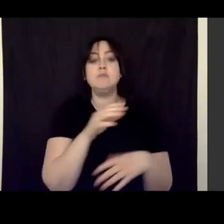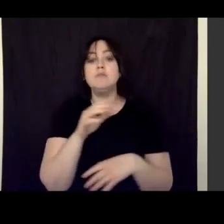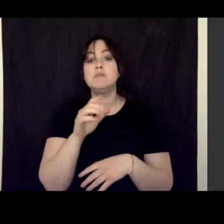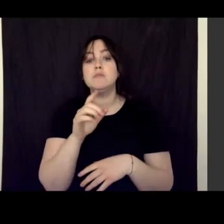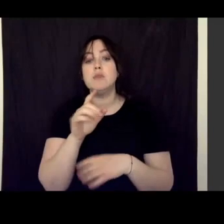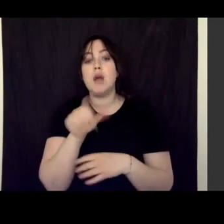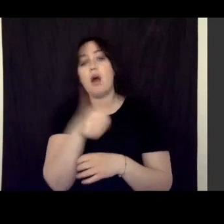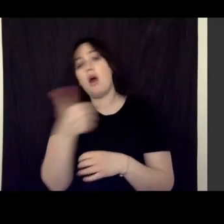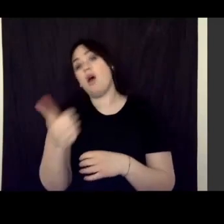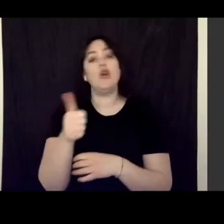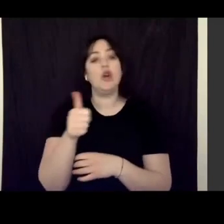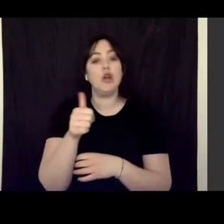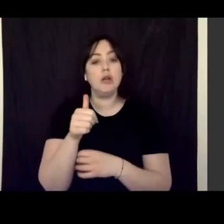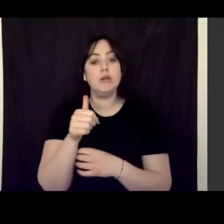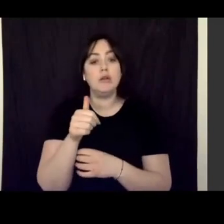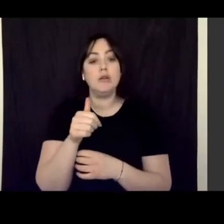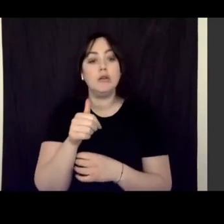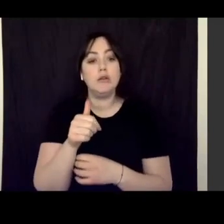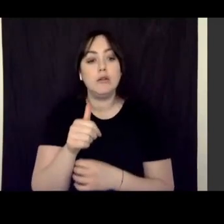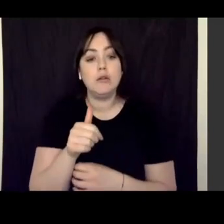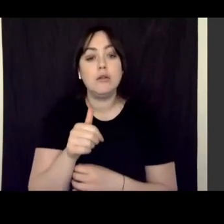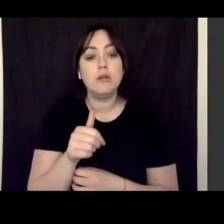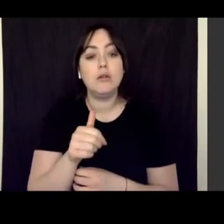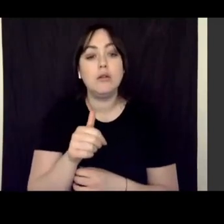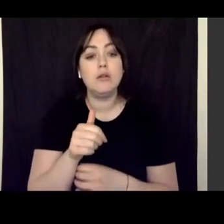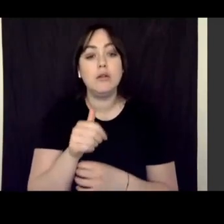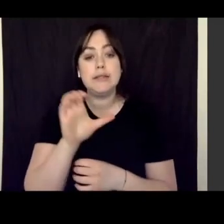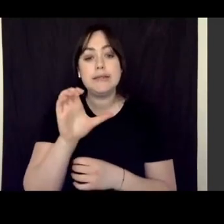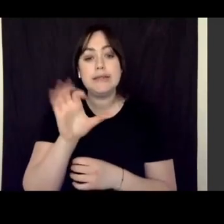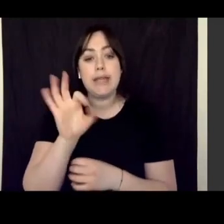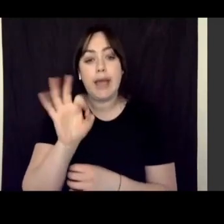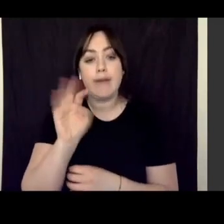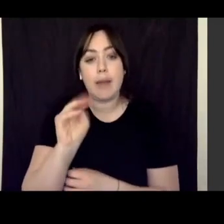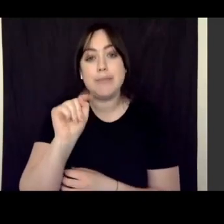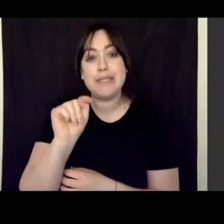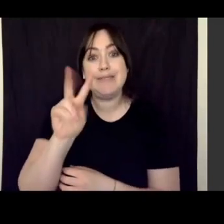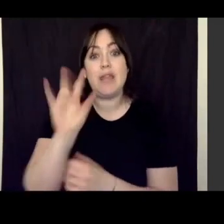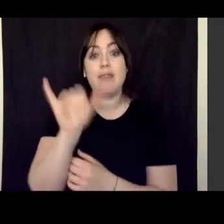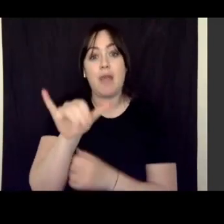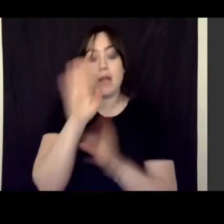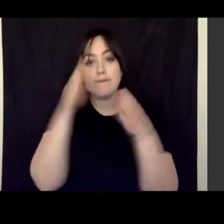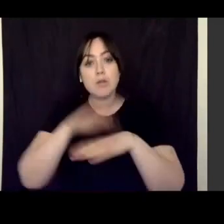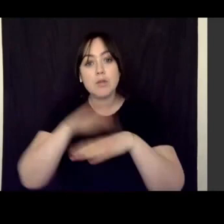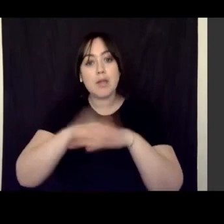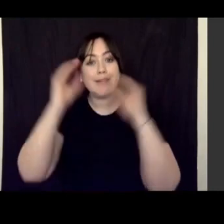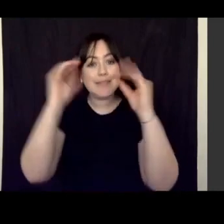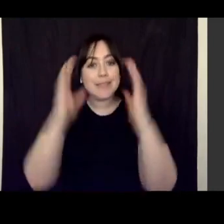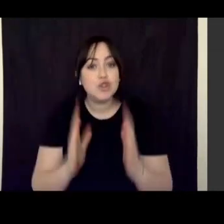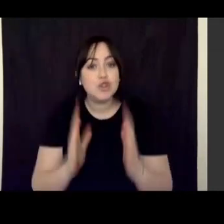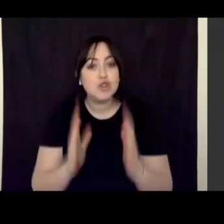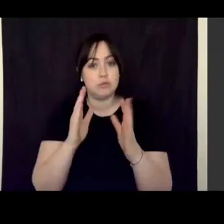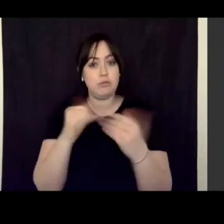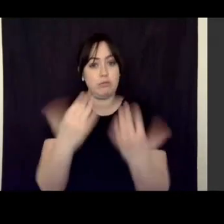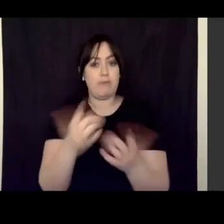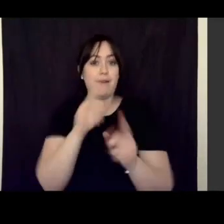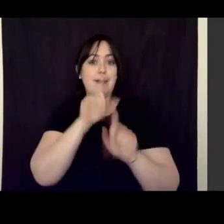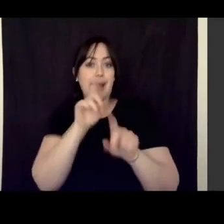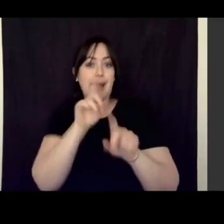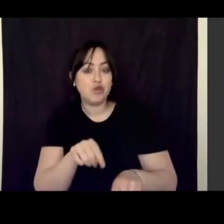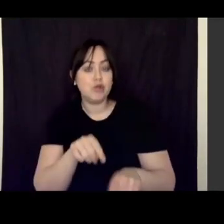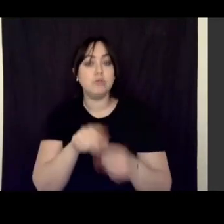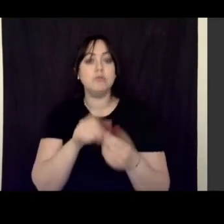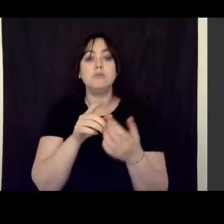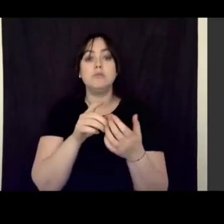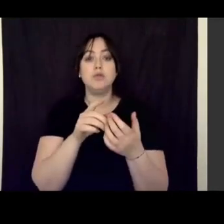having the teacher as the respondent. And so your tool might differ based on that. And then going down there at the end, the idea is for